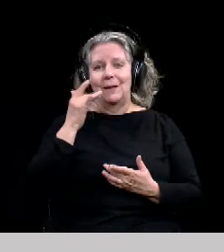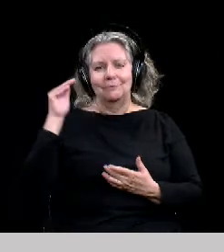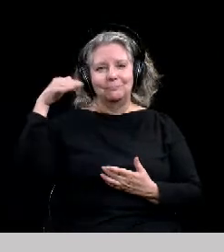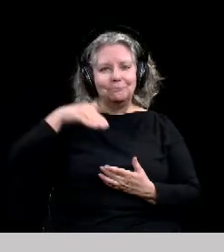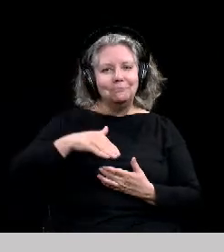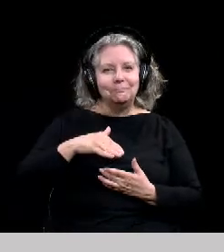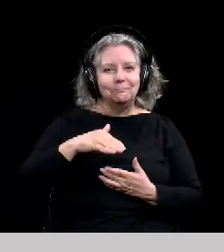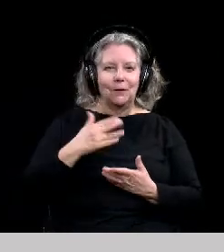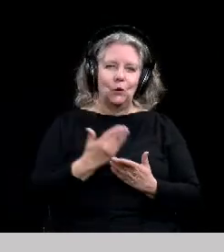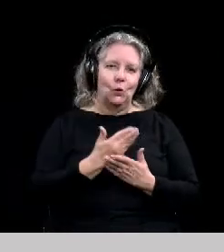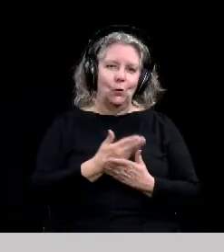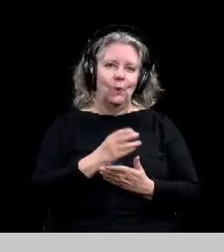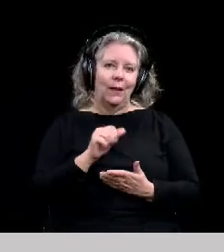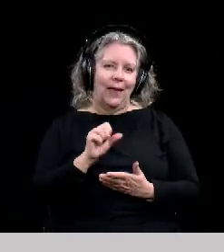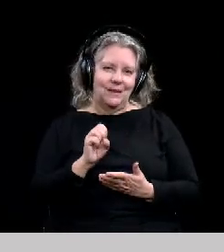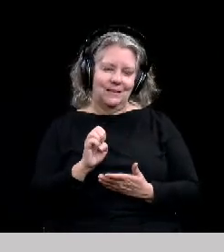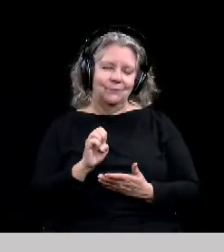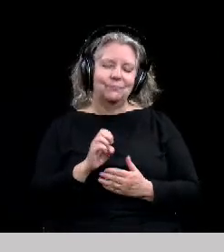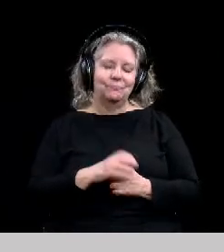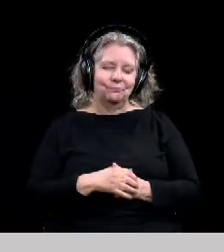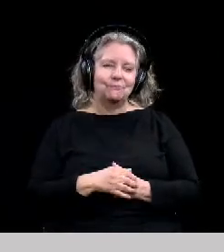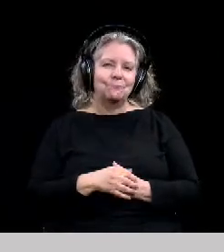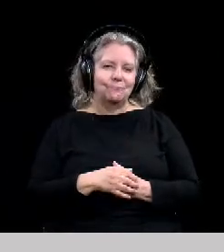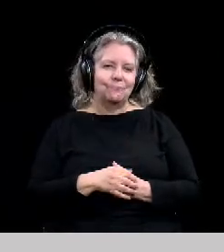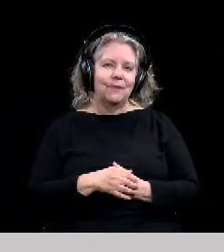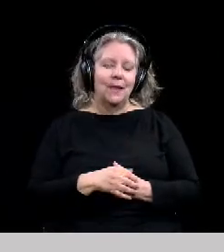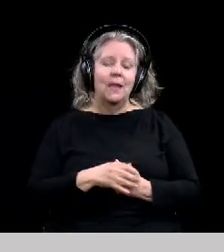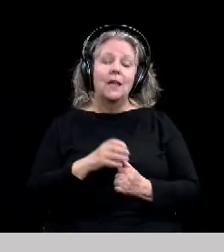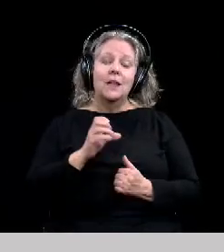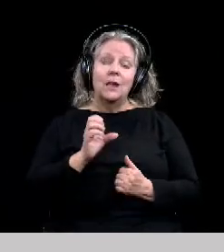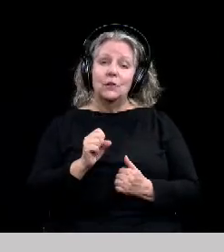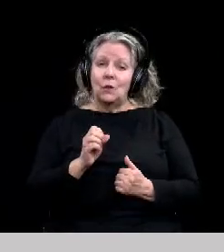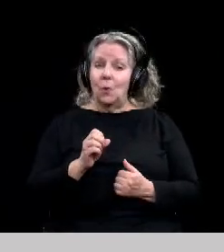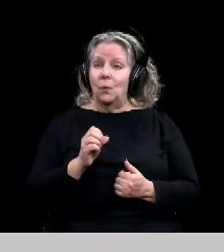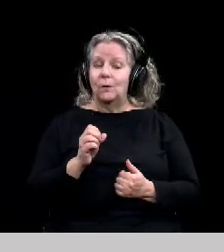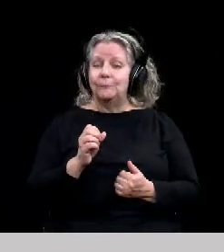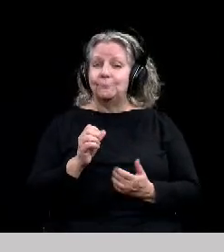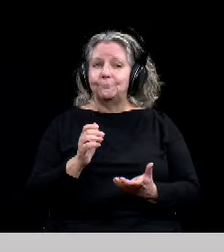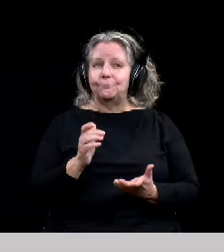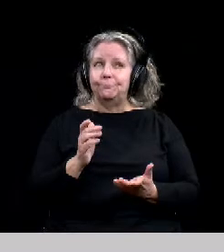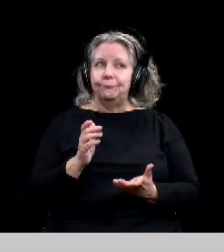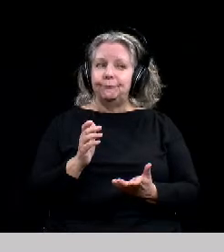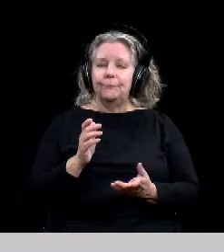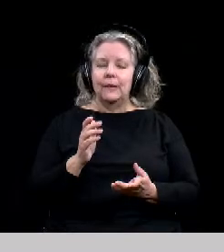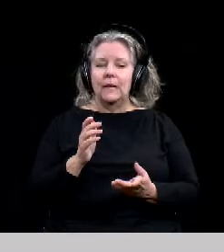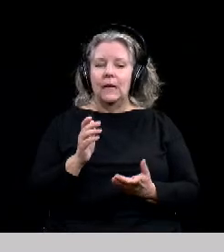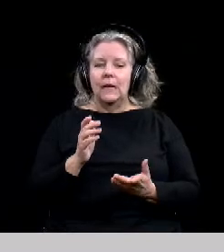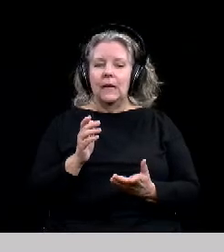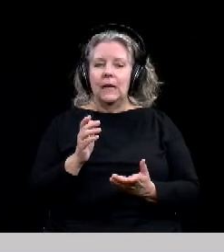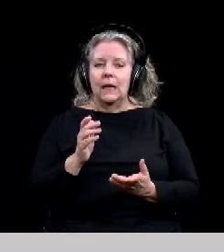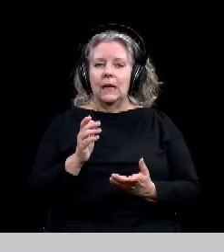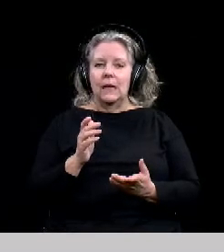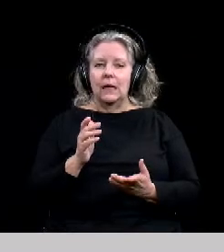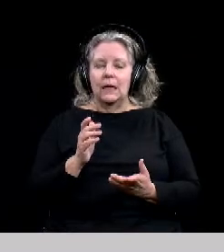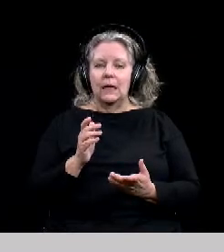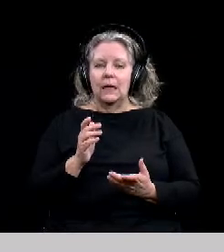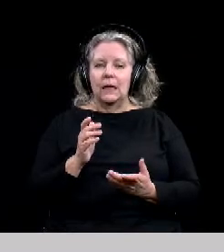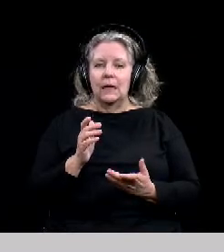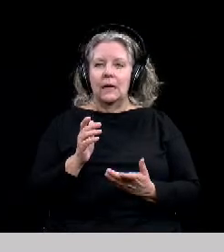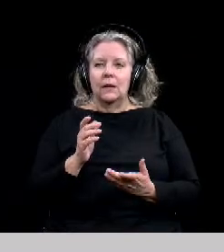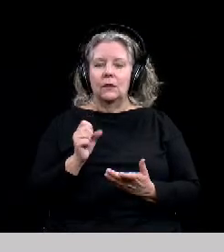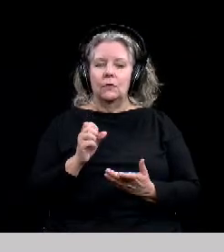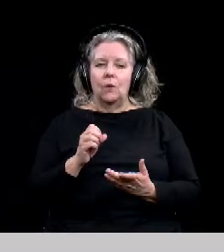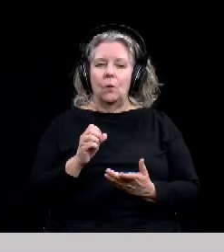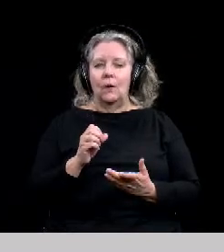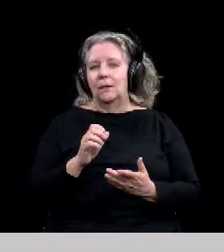So where that falls in the sort of strata of spread is it's above